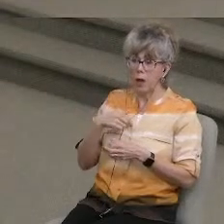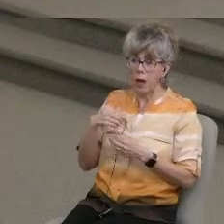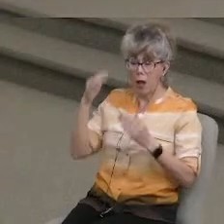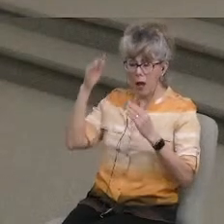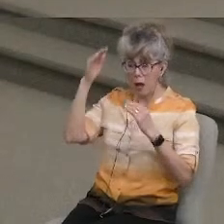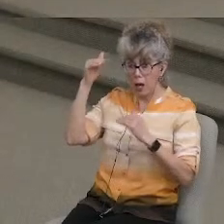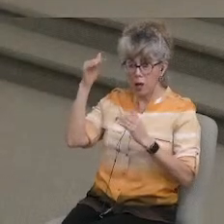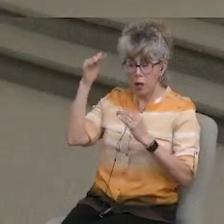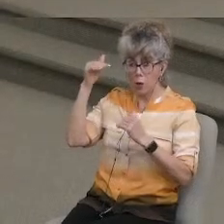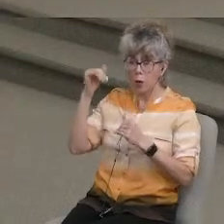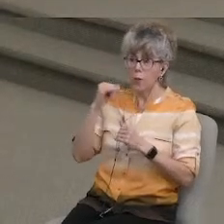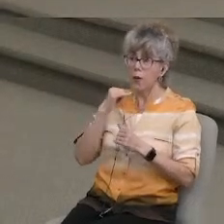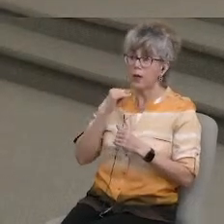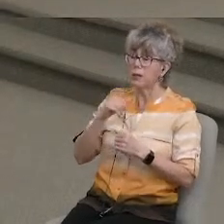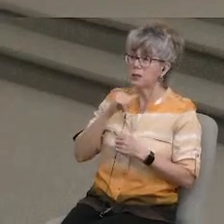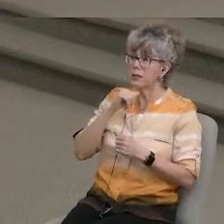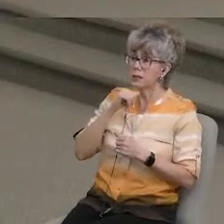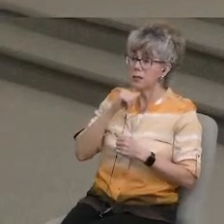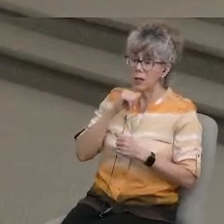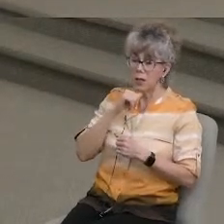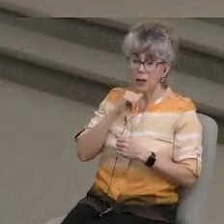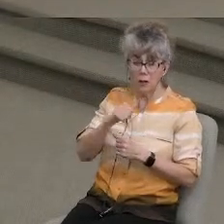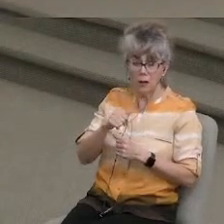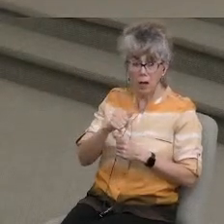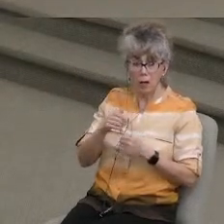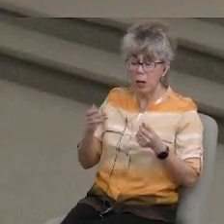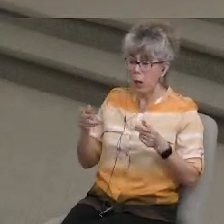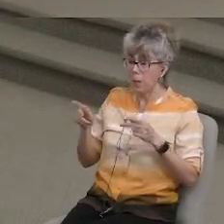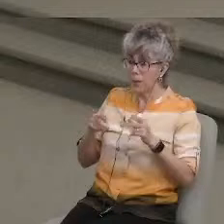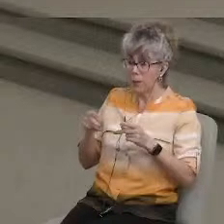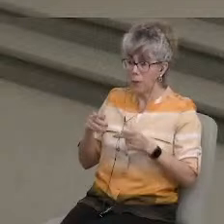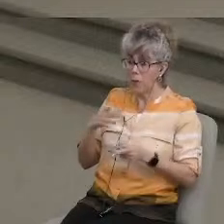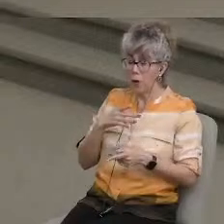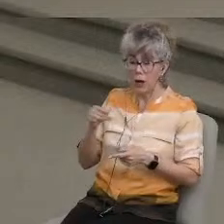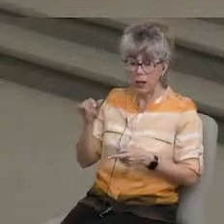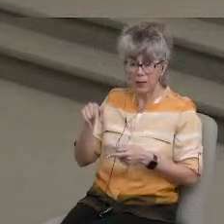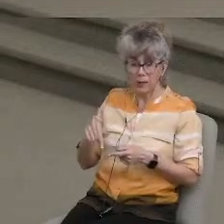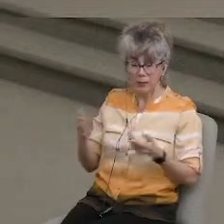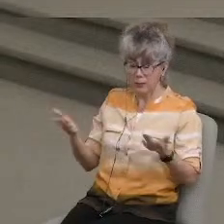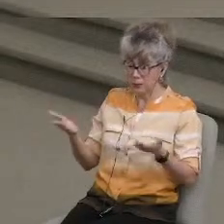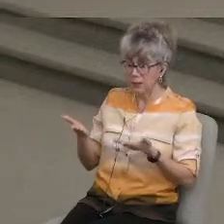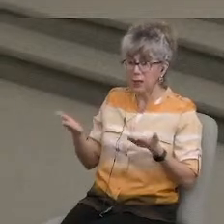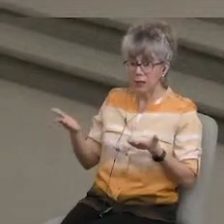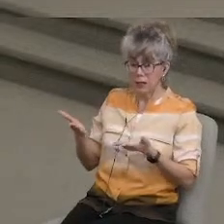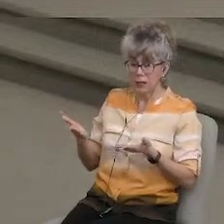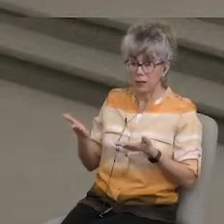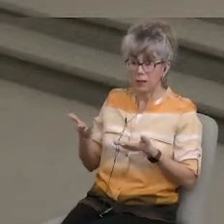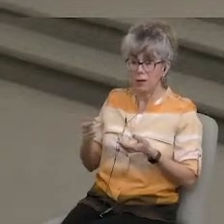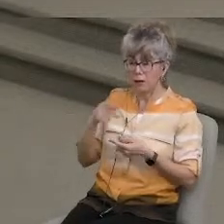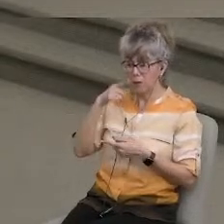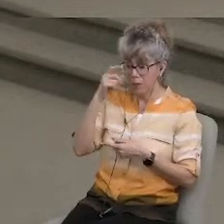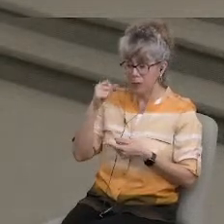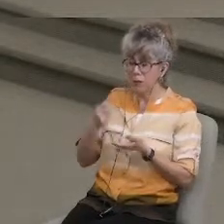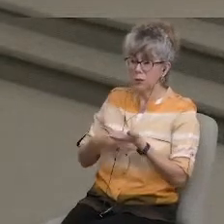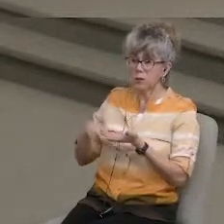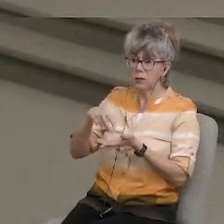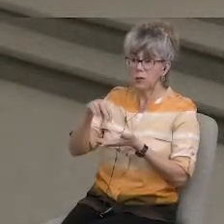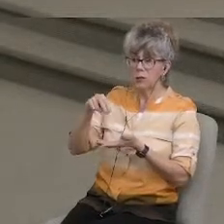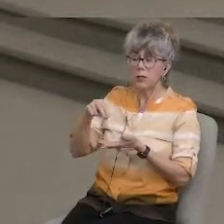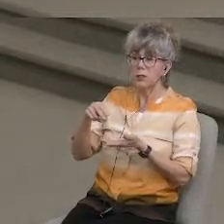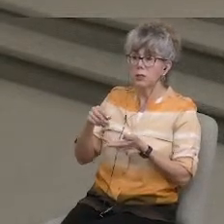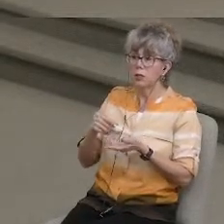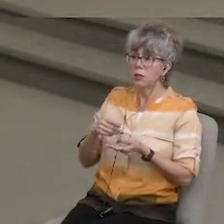are to be pitied because you don't believe in the resurrection to come nor the resurrection that has already happened. There's